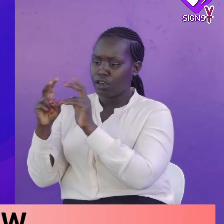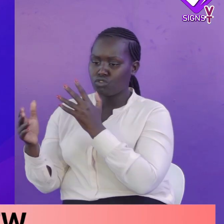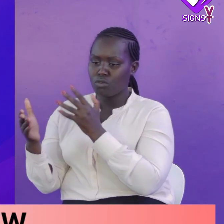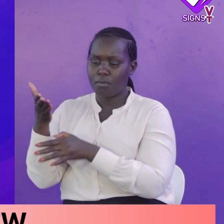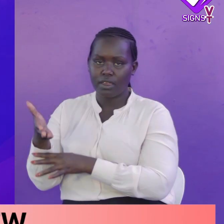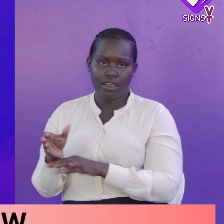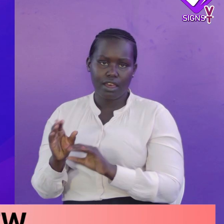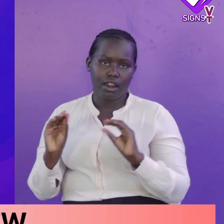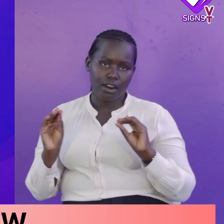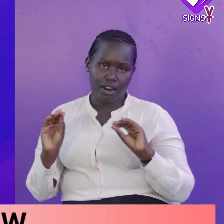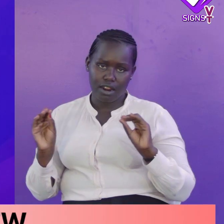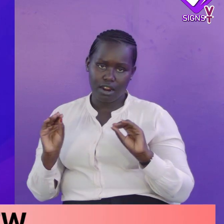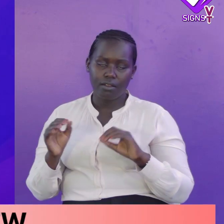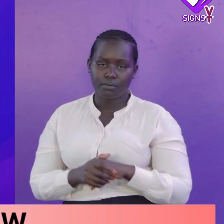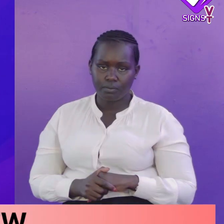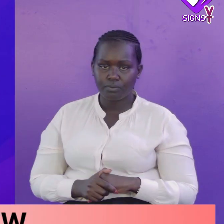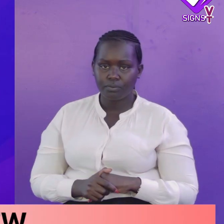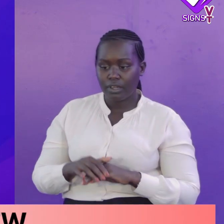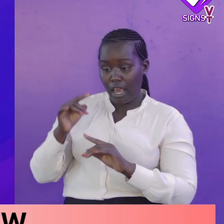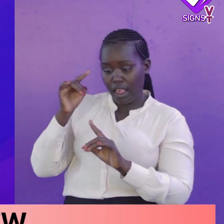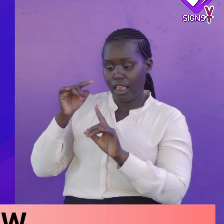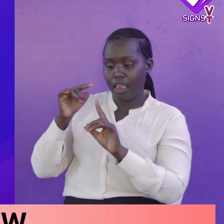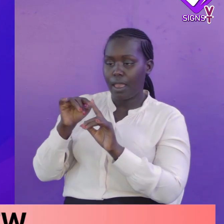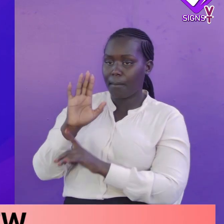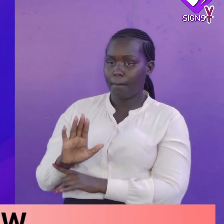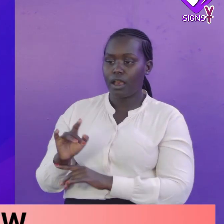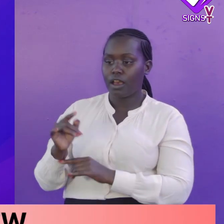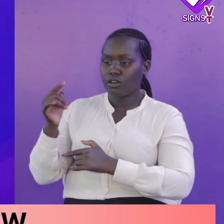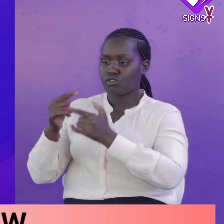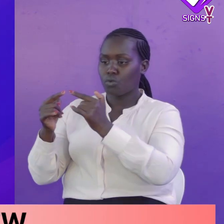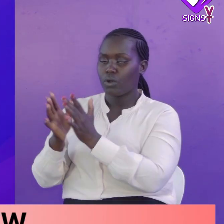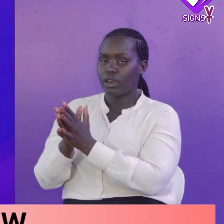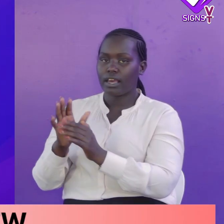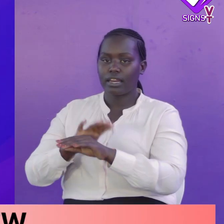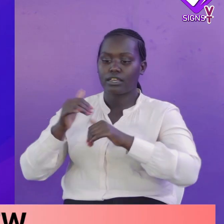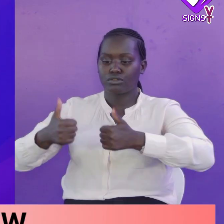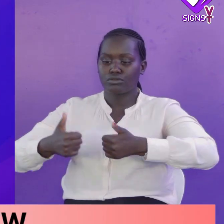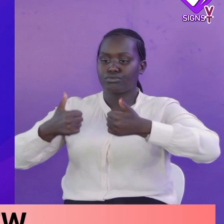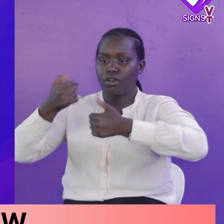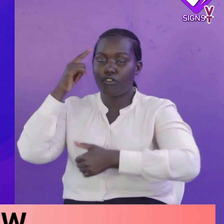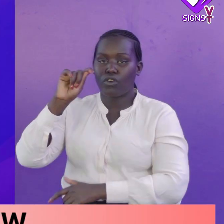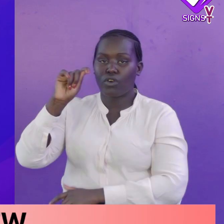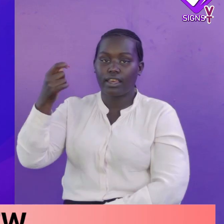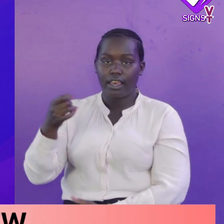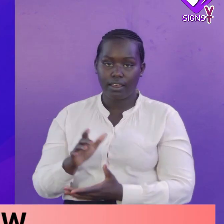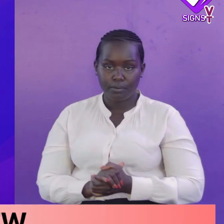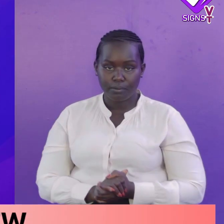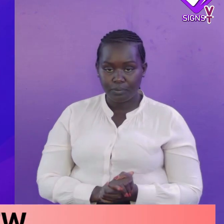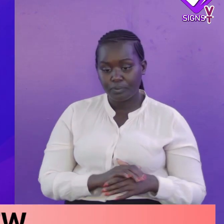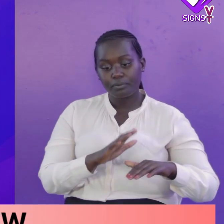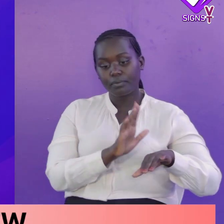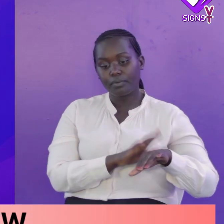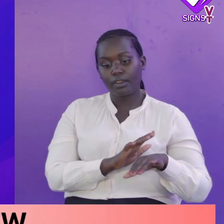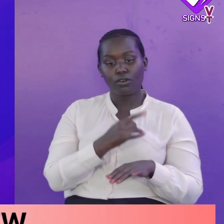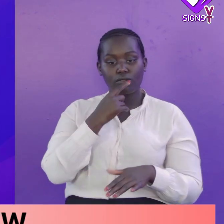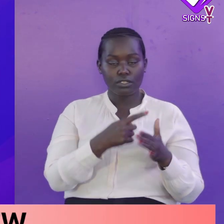arise amidst their aim to compete and win trophies for Kenya. Yeah, and it's good that you said